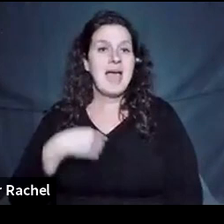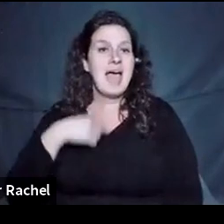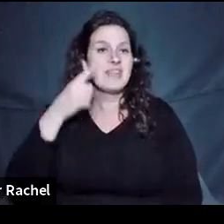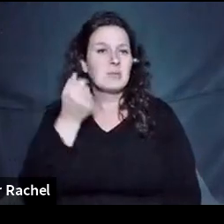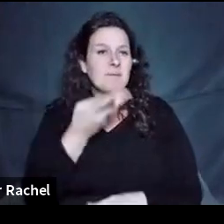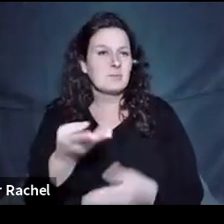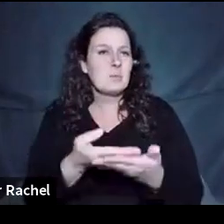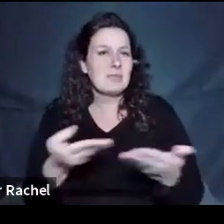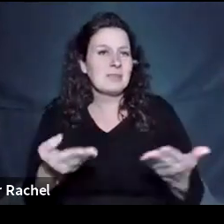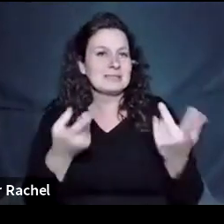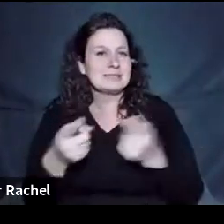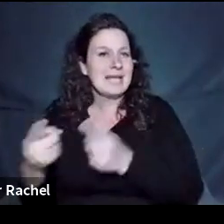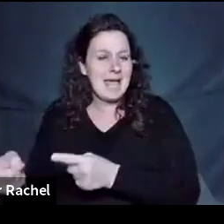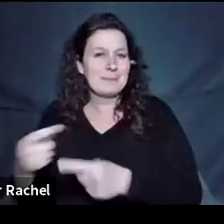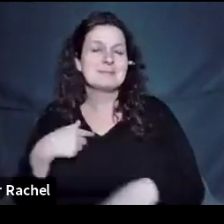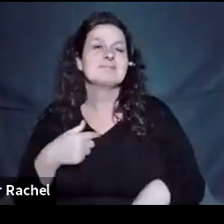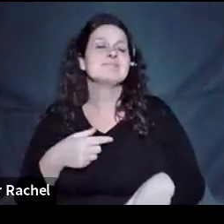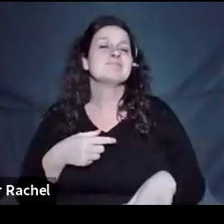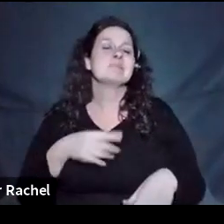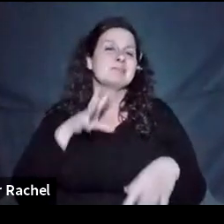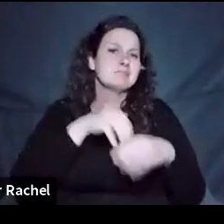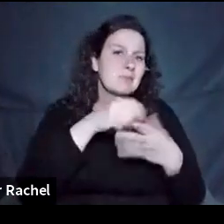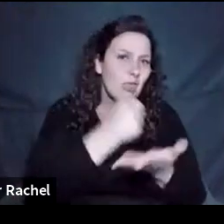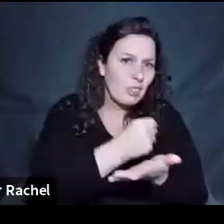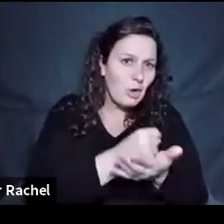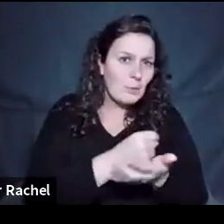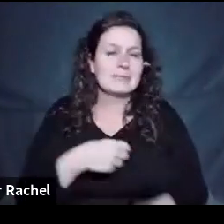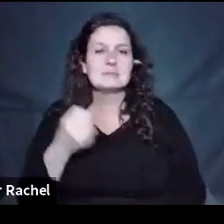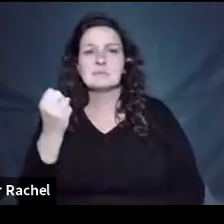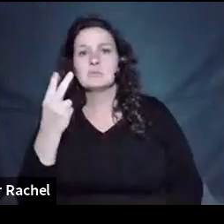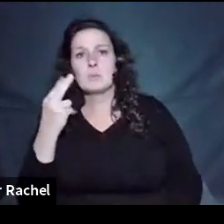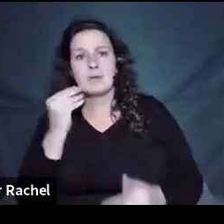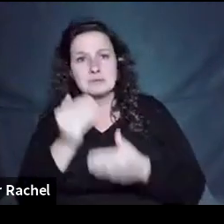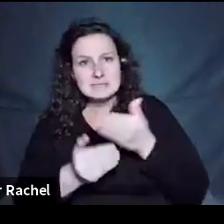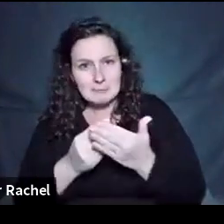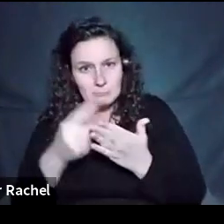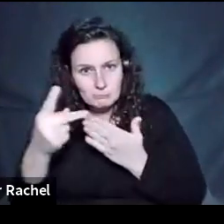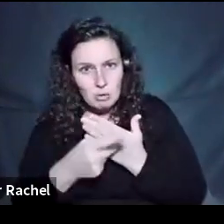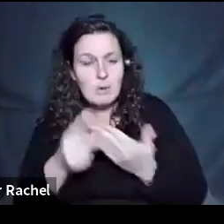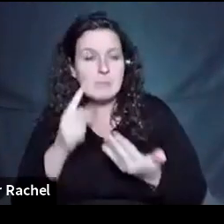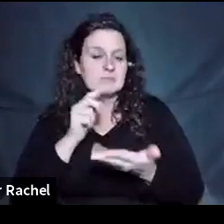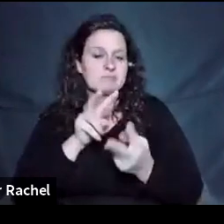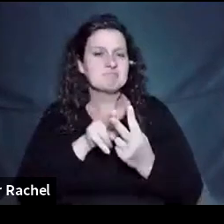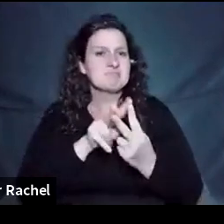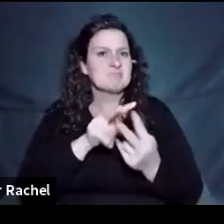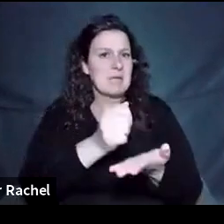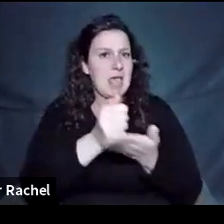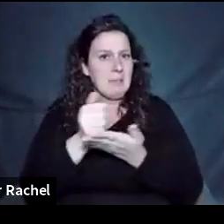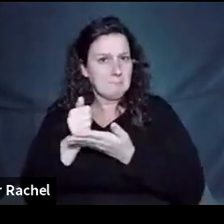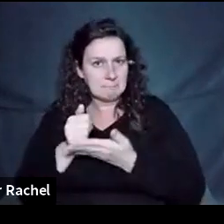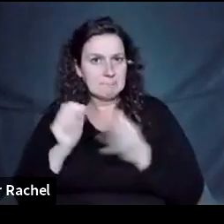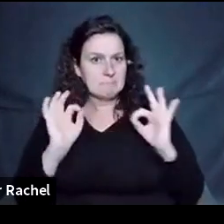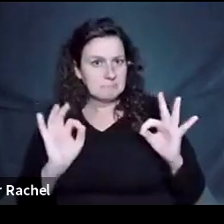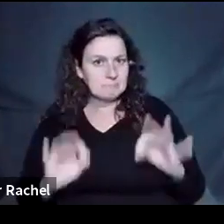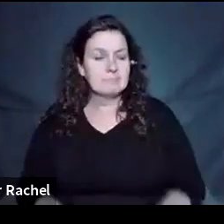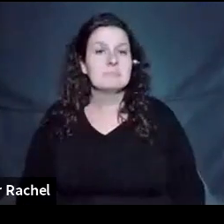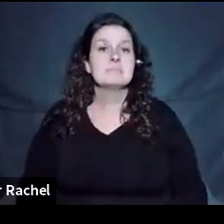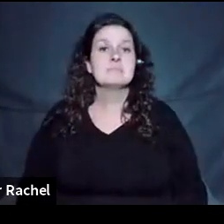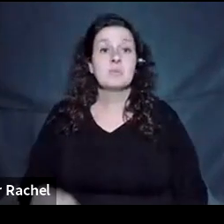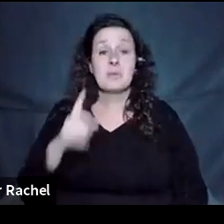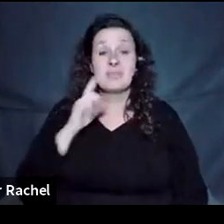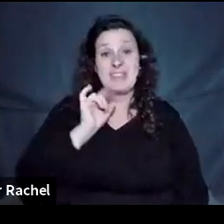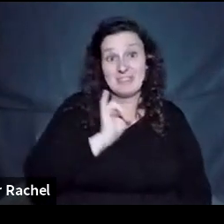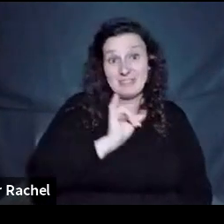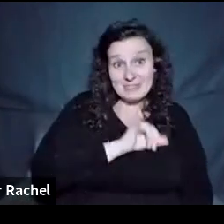with therapy and 12-step programs and things like that have helped me. And so I think it was that,